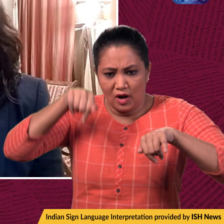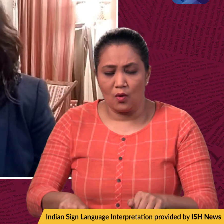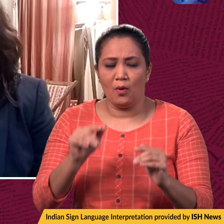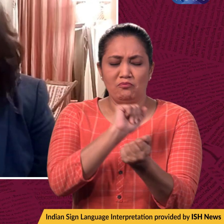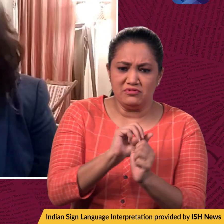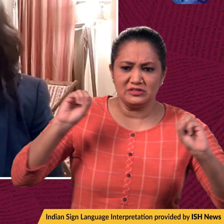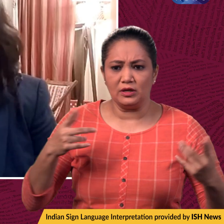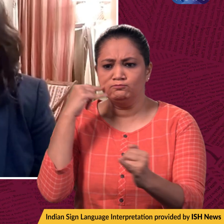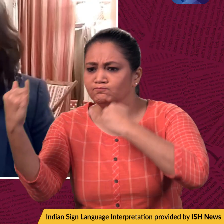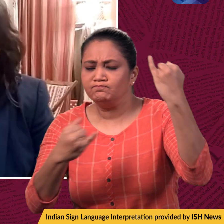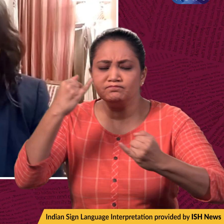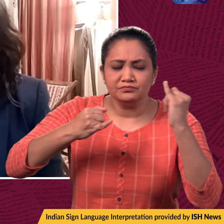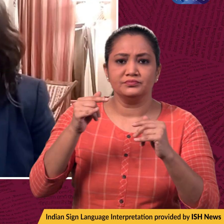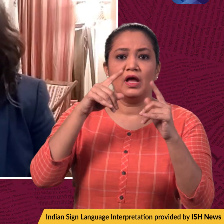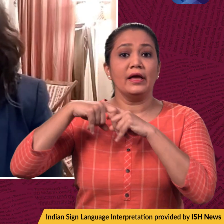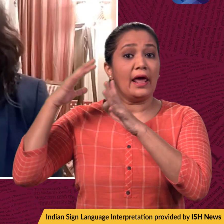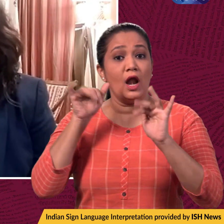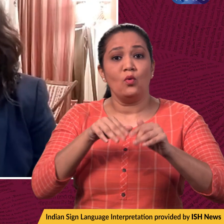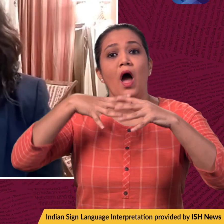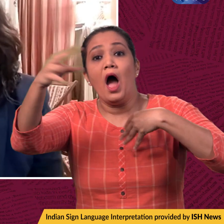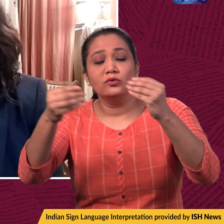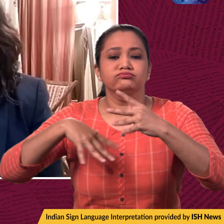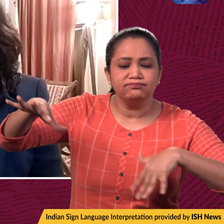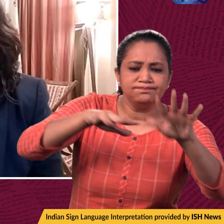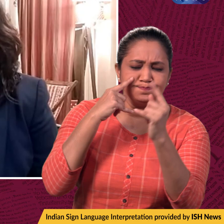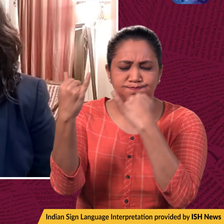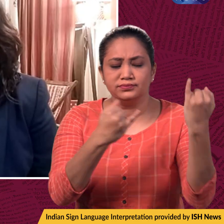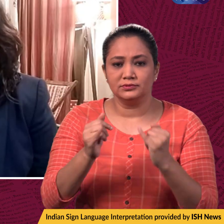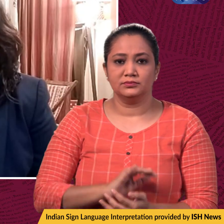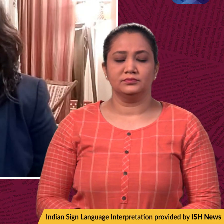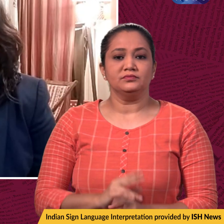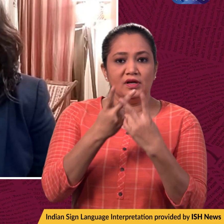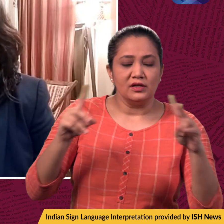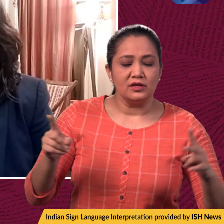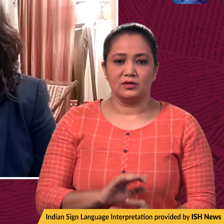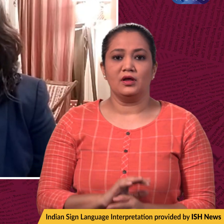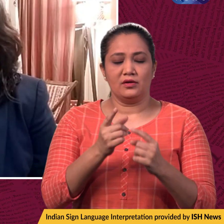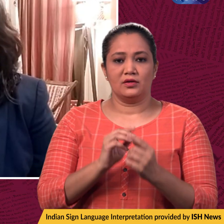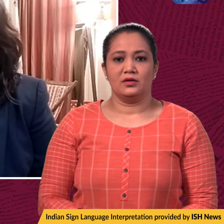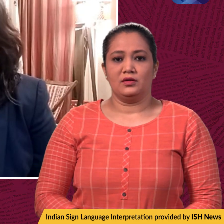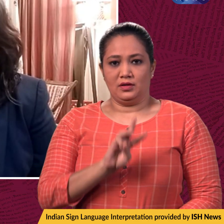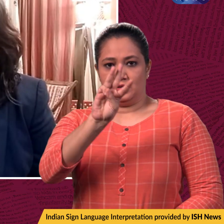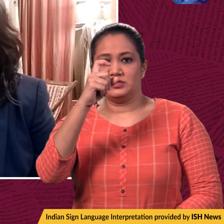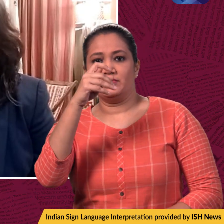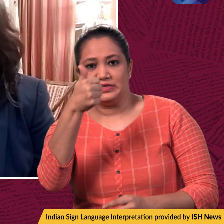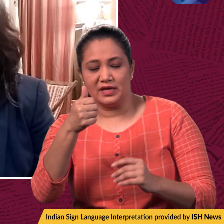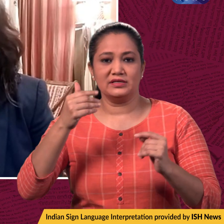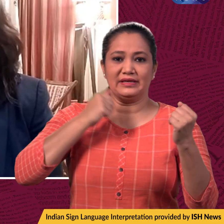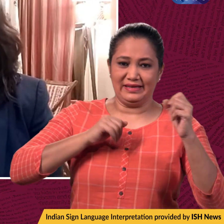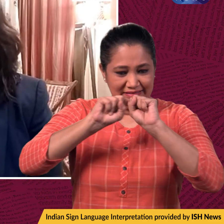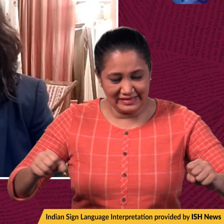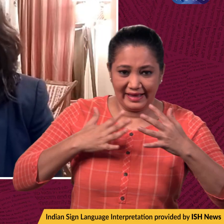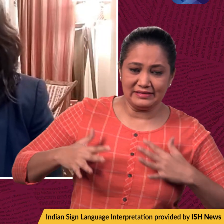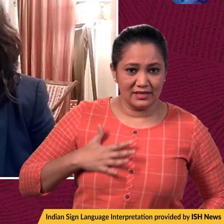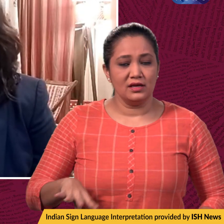searches have begun outside Kerala. Now, Vijay Babu is charged under the sections 376, which is sexual